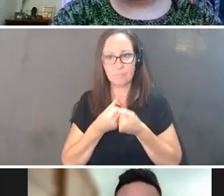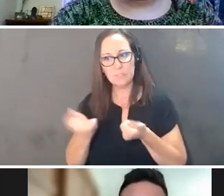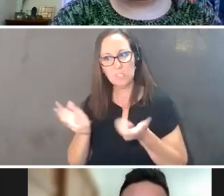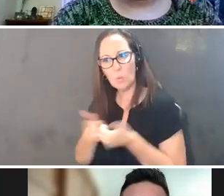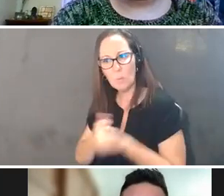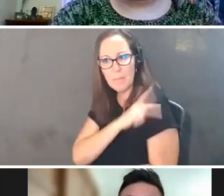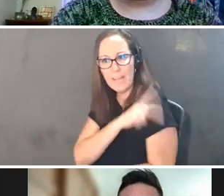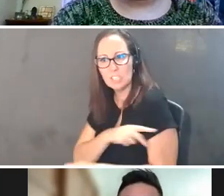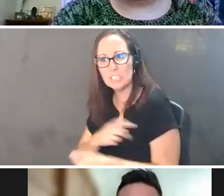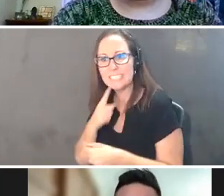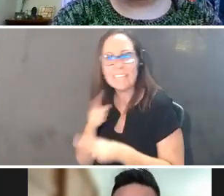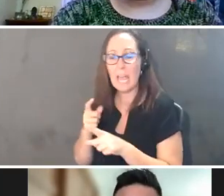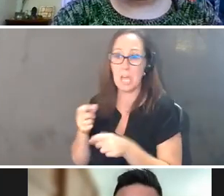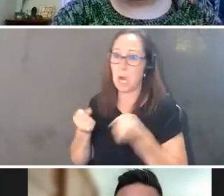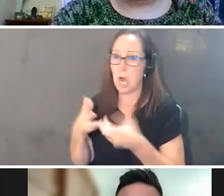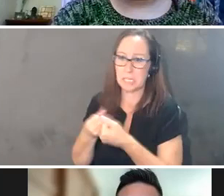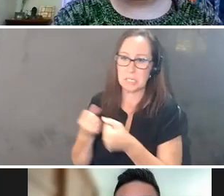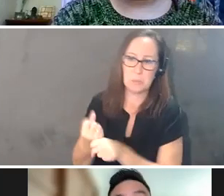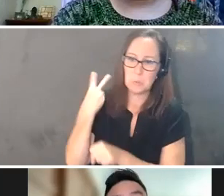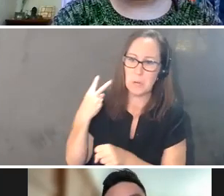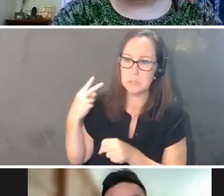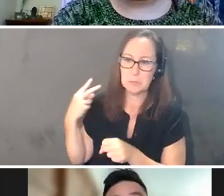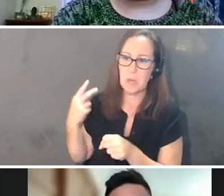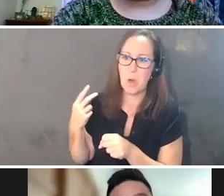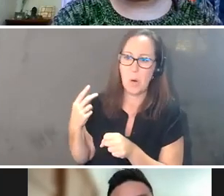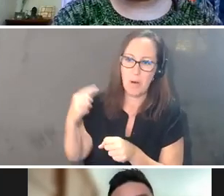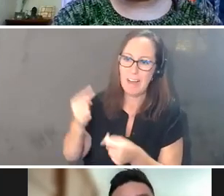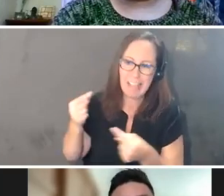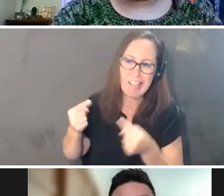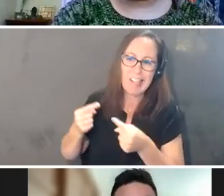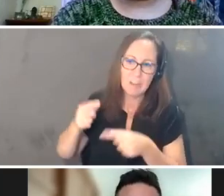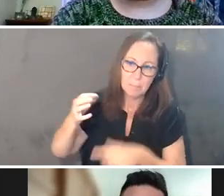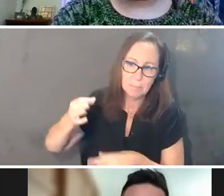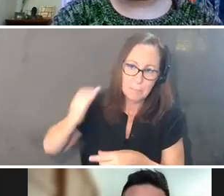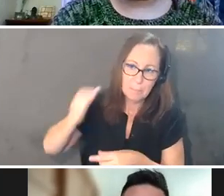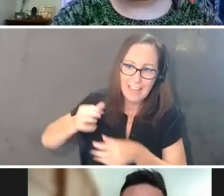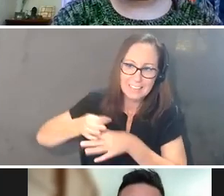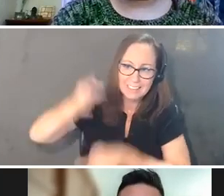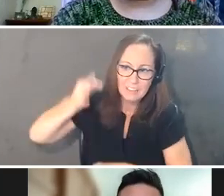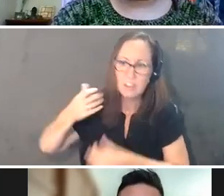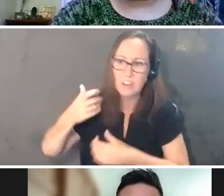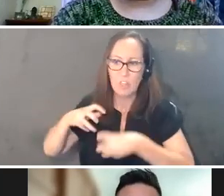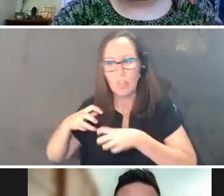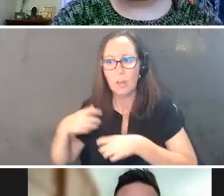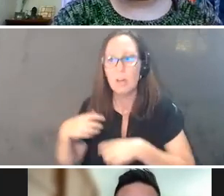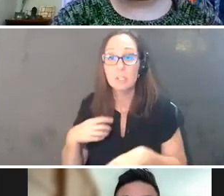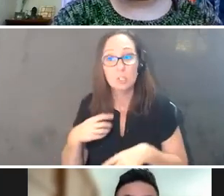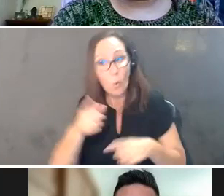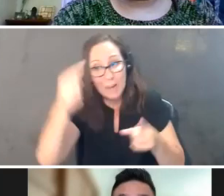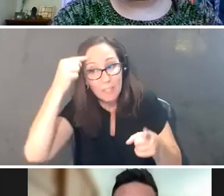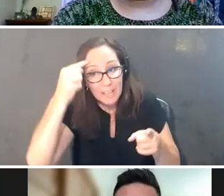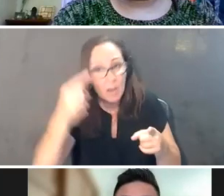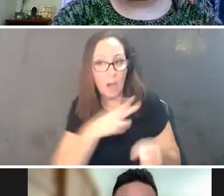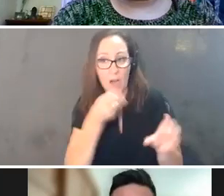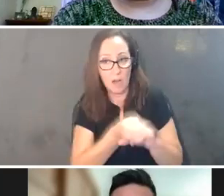ever since that car accident 2 years ago, I've had these back issues, right? Now picture yourself saying, ever since I was hospitalized with COVID, you know, I've